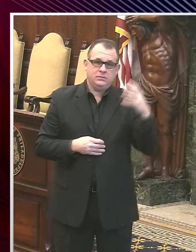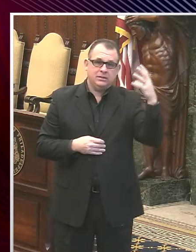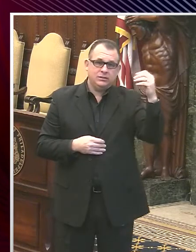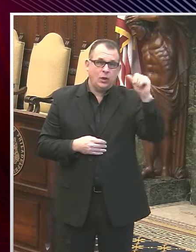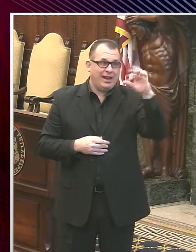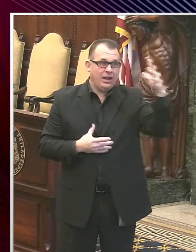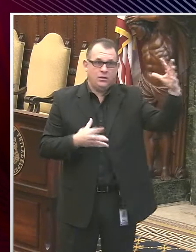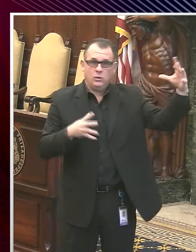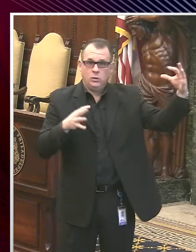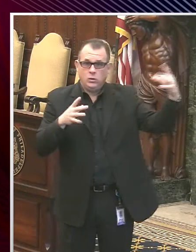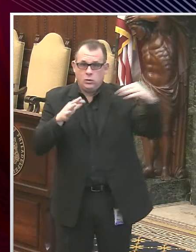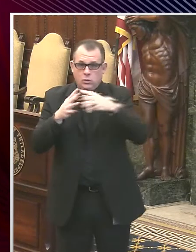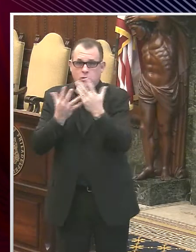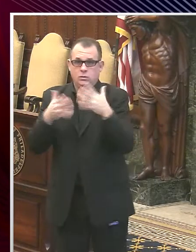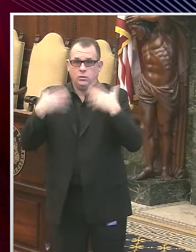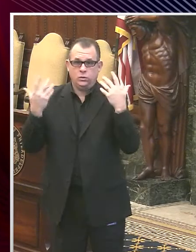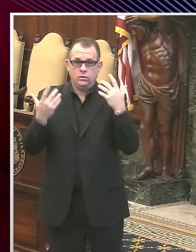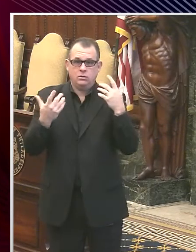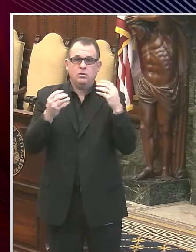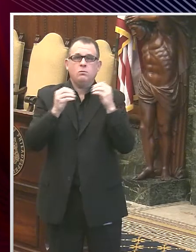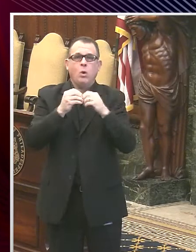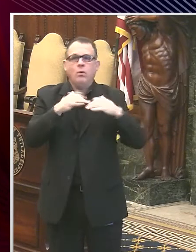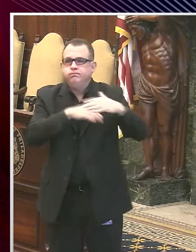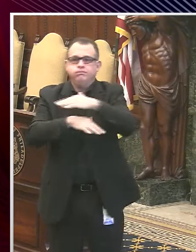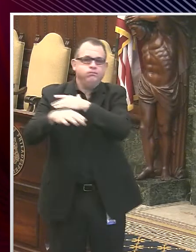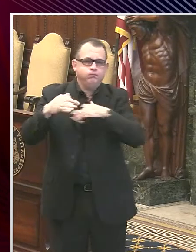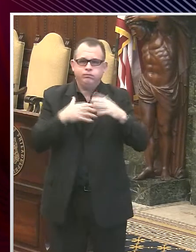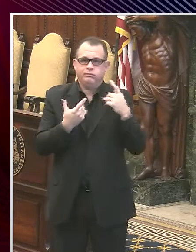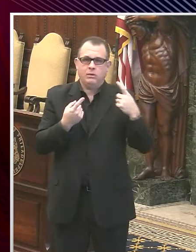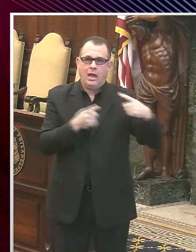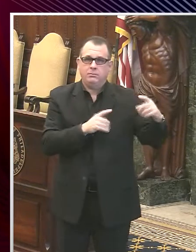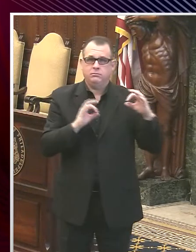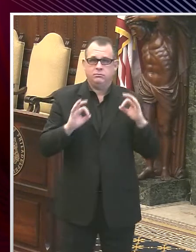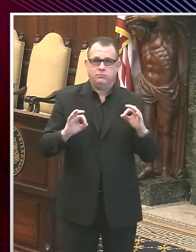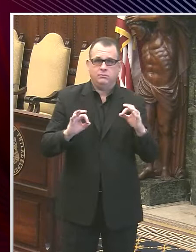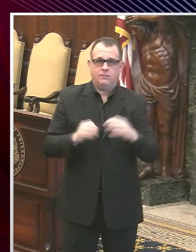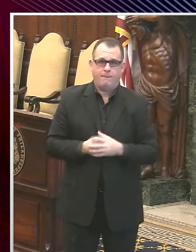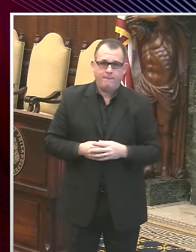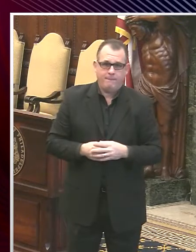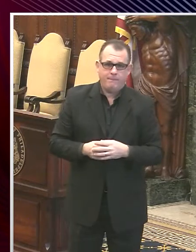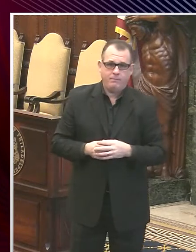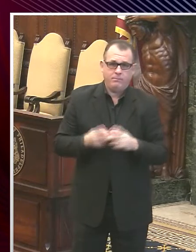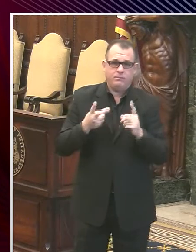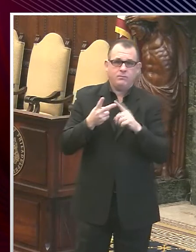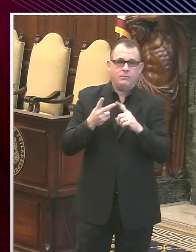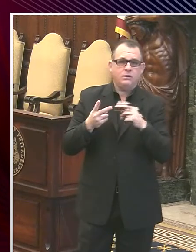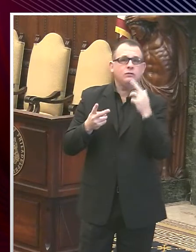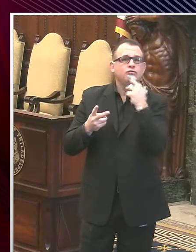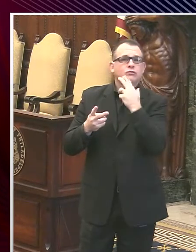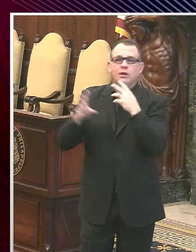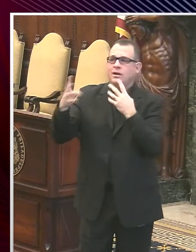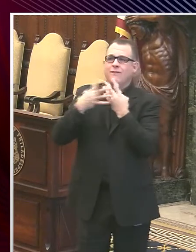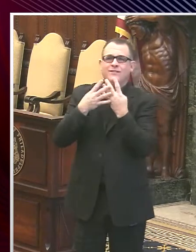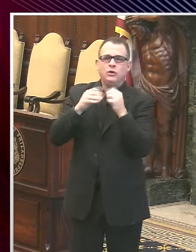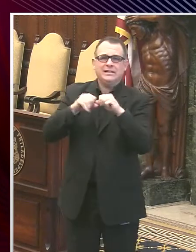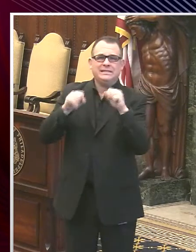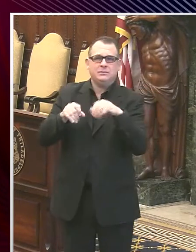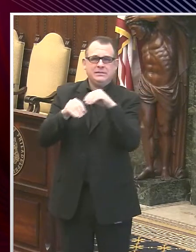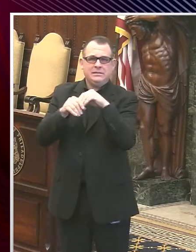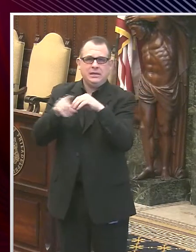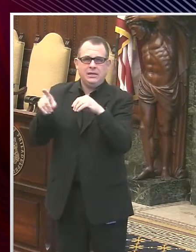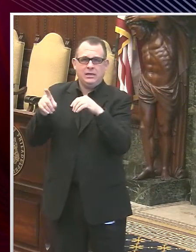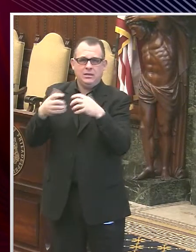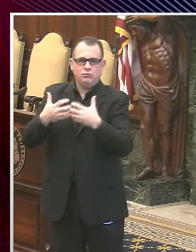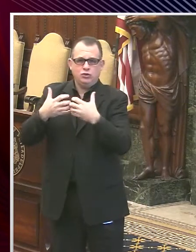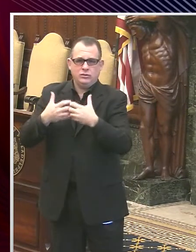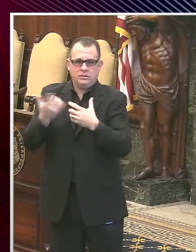more outdoor air there is, the less any viral particles that are in the air are recirculated. Then we'd like to have restaurants have a filter in their system